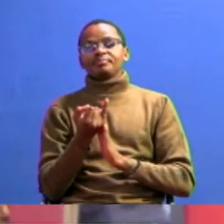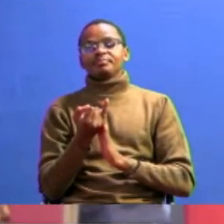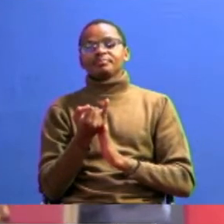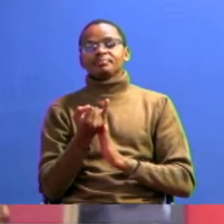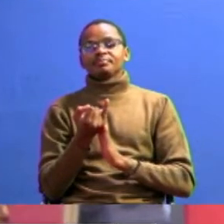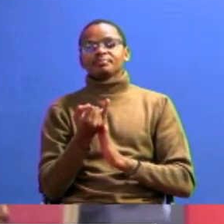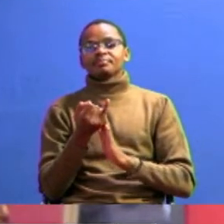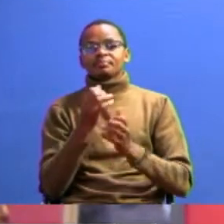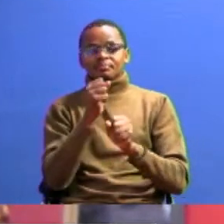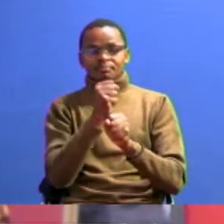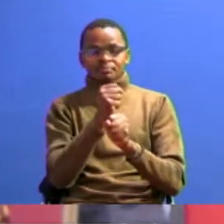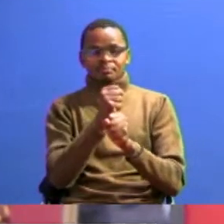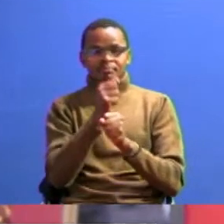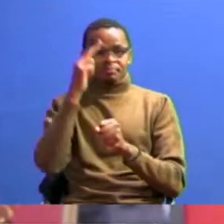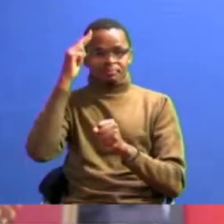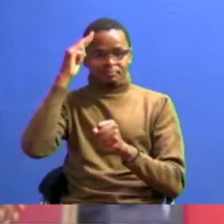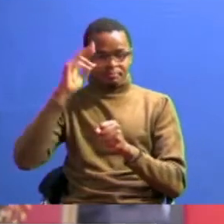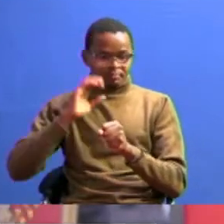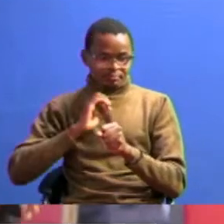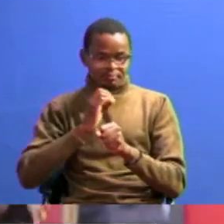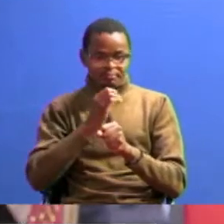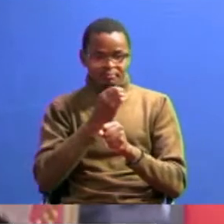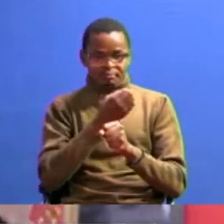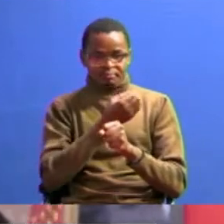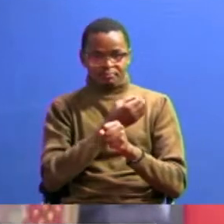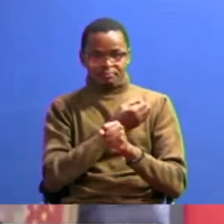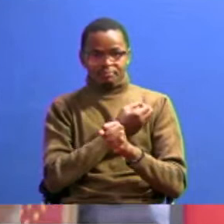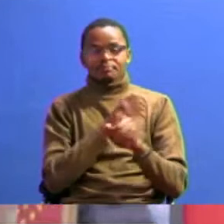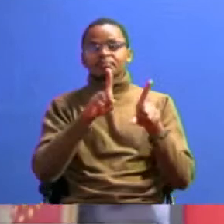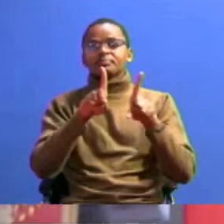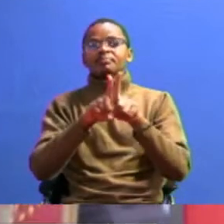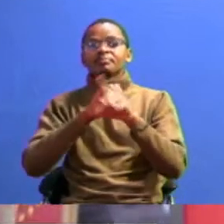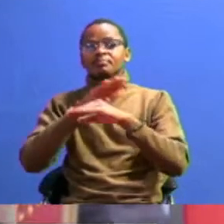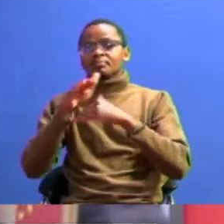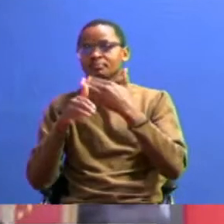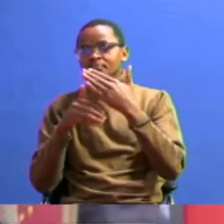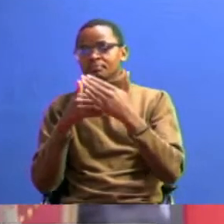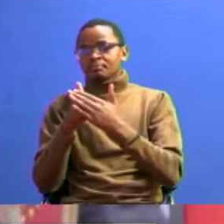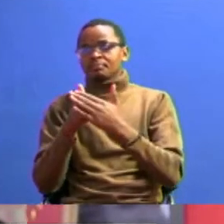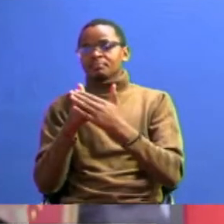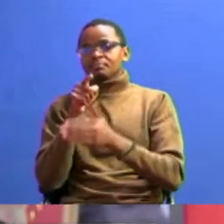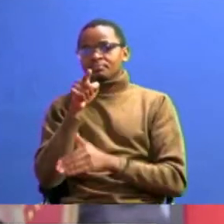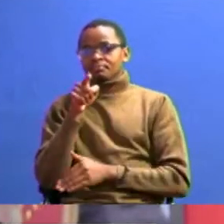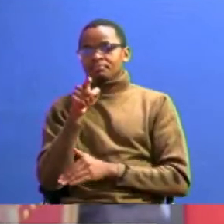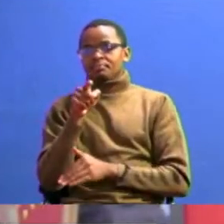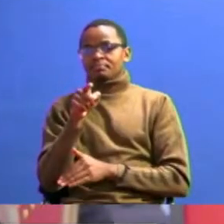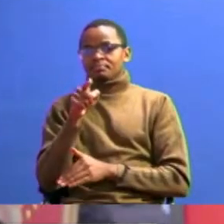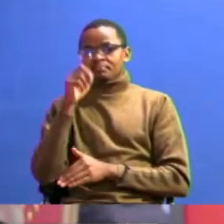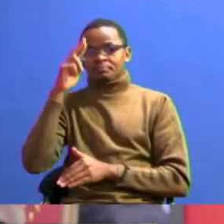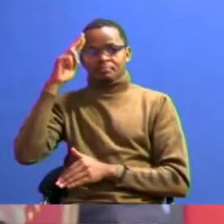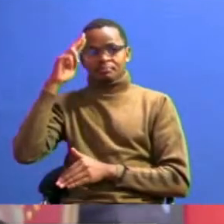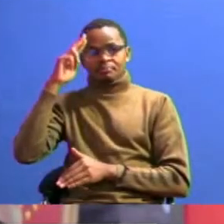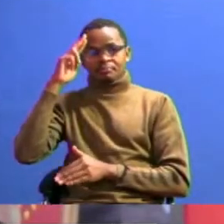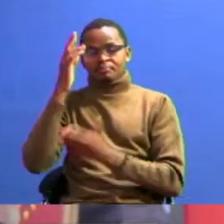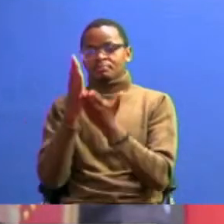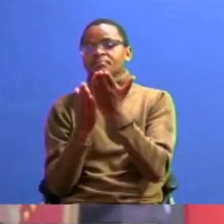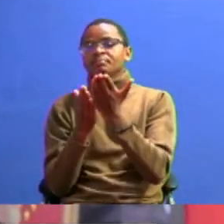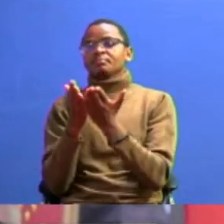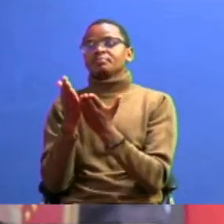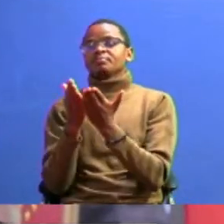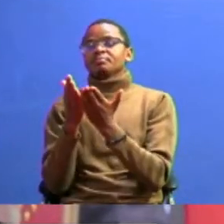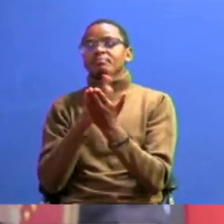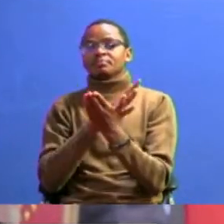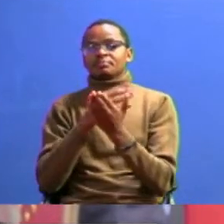maslahi ya polisi wetu na maafisa wa usalama wote wakiwemo police reservists.